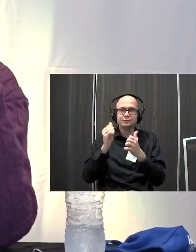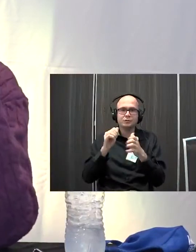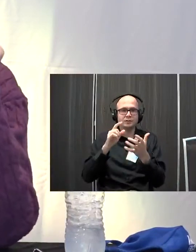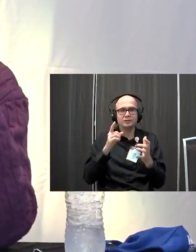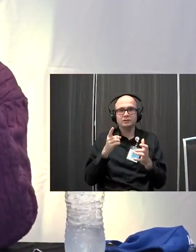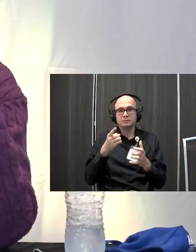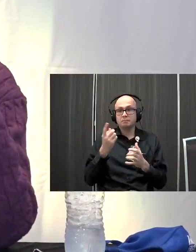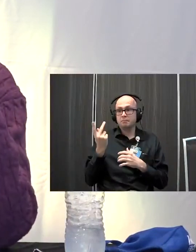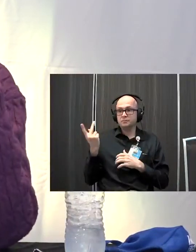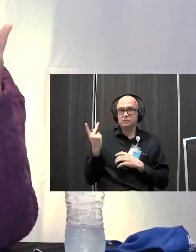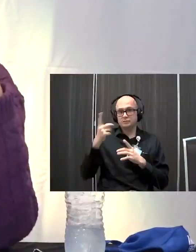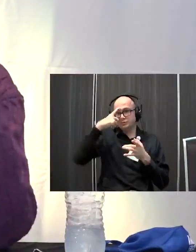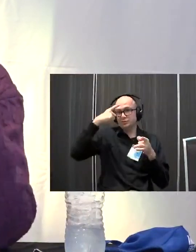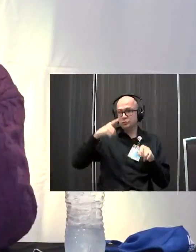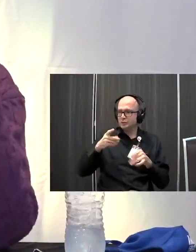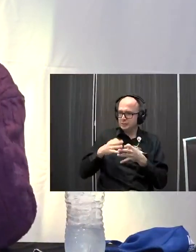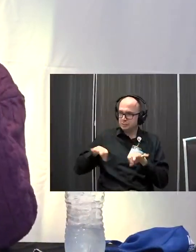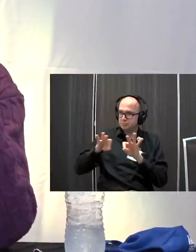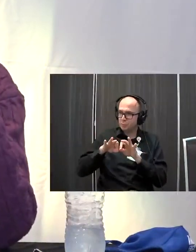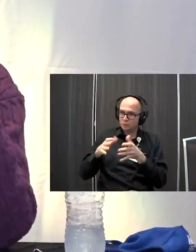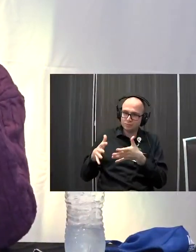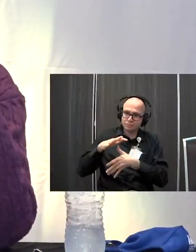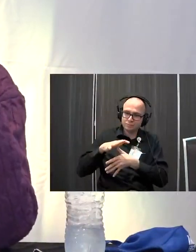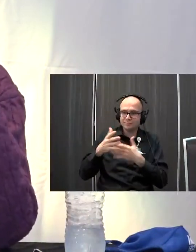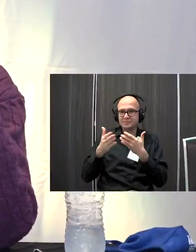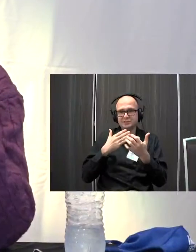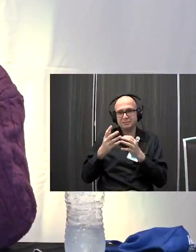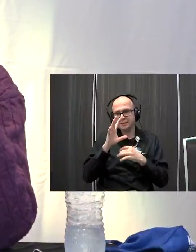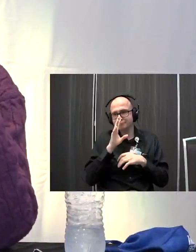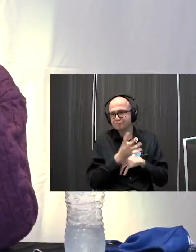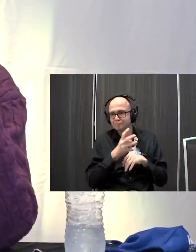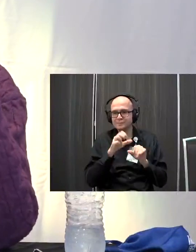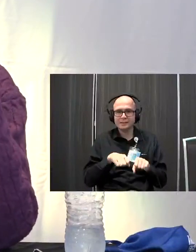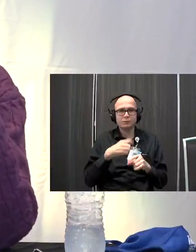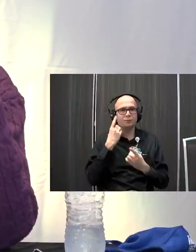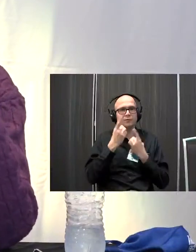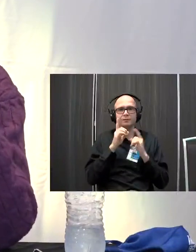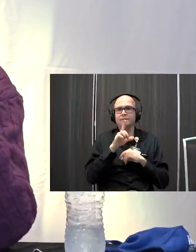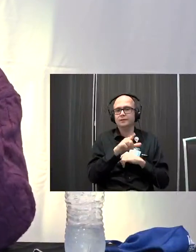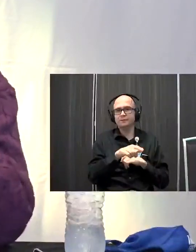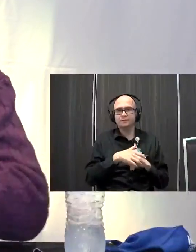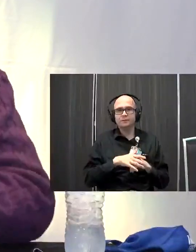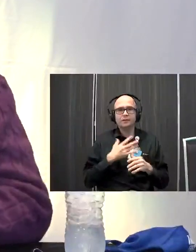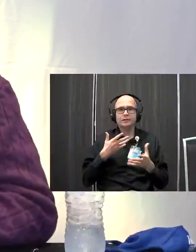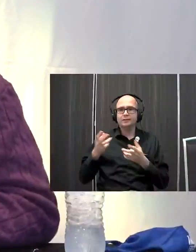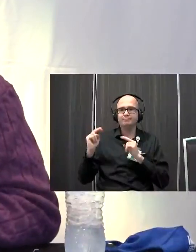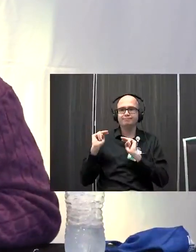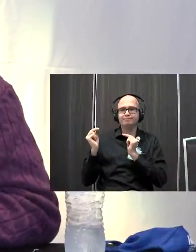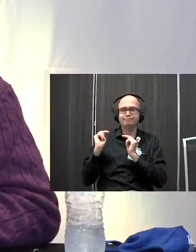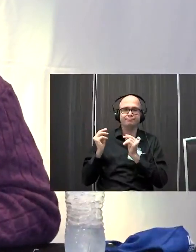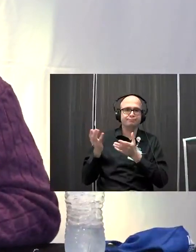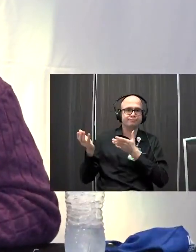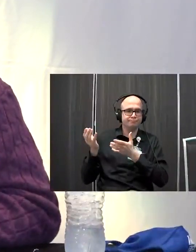you both agree is most important? What do you both agree doesn't matter? And we can think about that later. And then what are those more negotiation points?